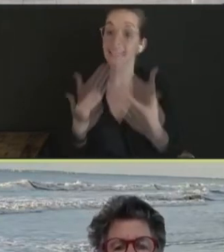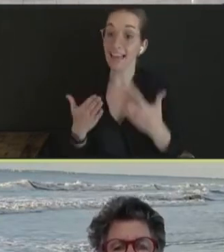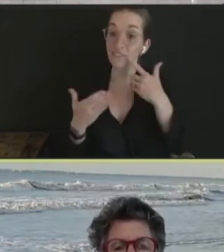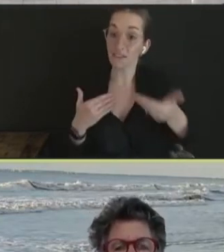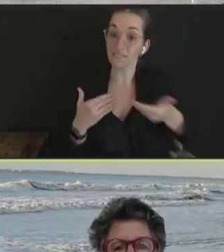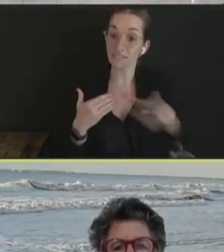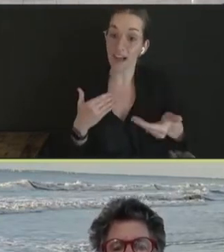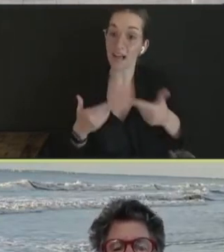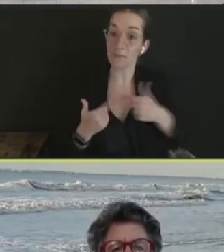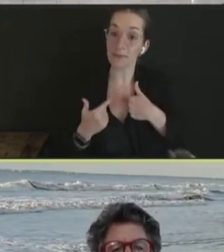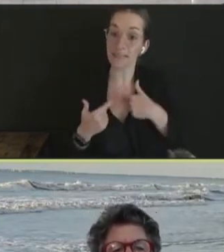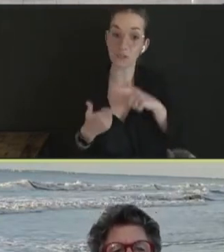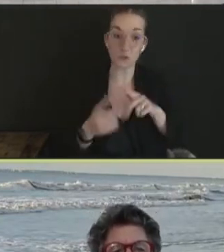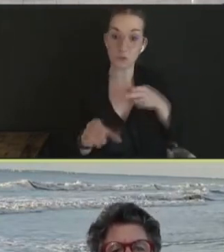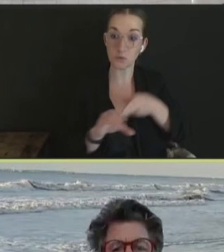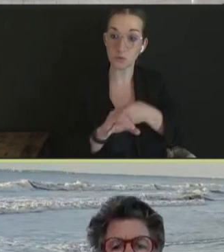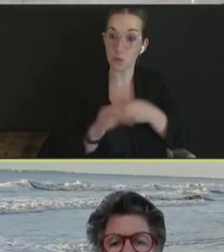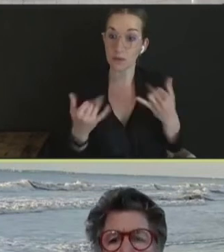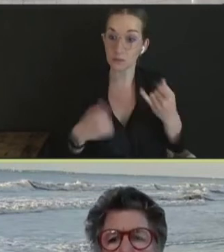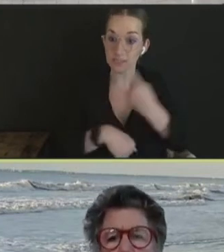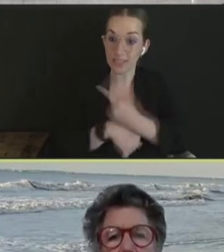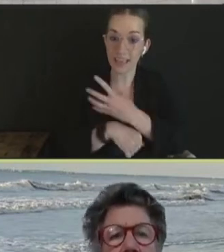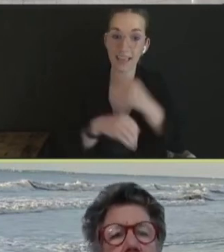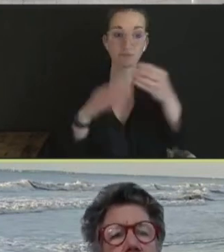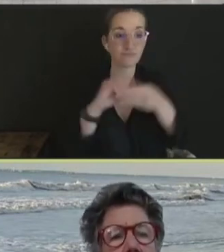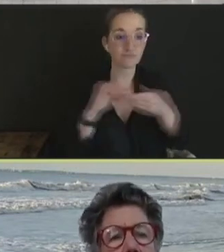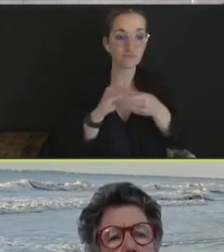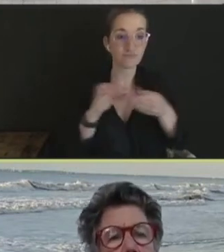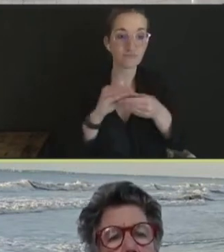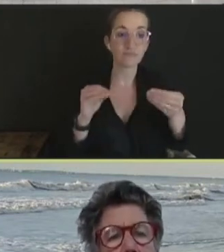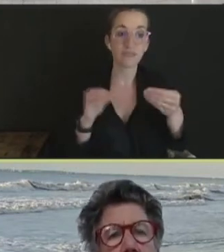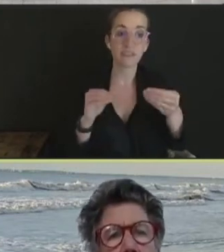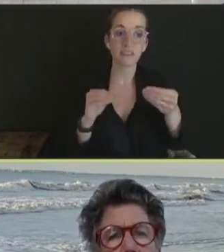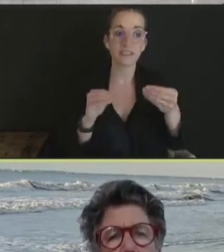to speak on behalf of CEPI. Before I